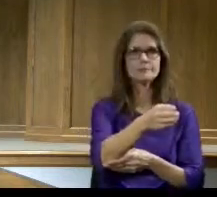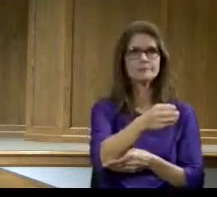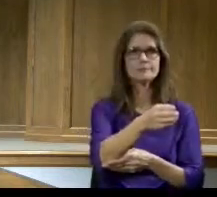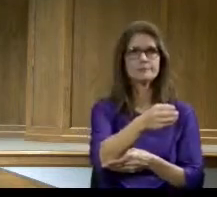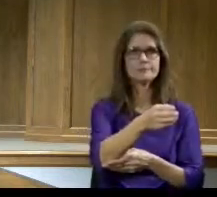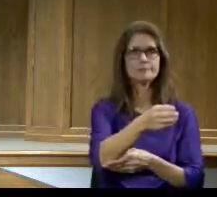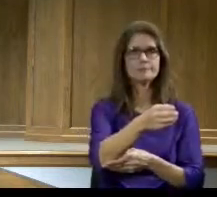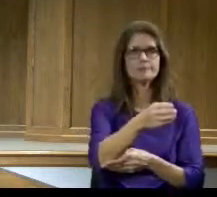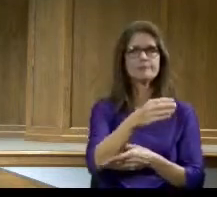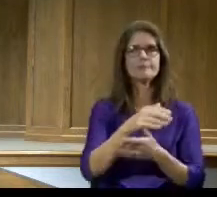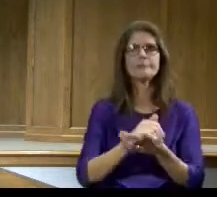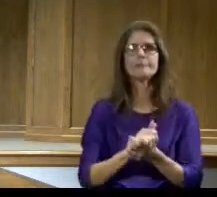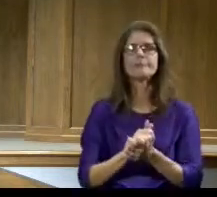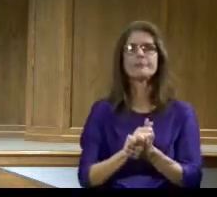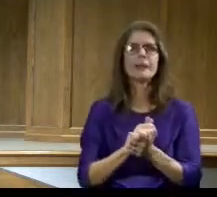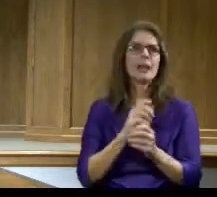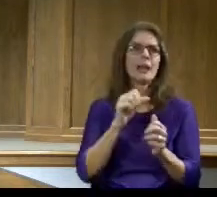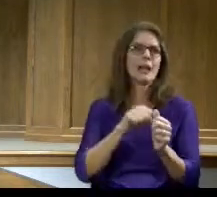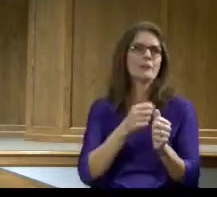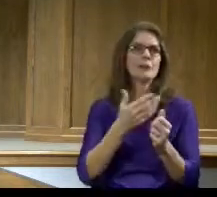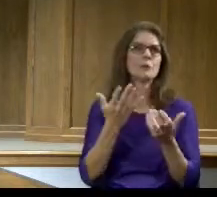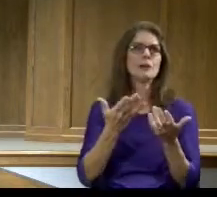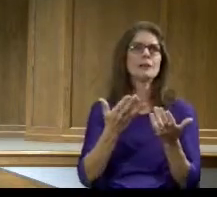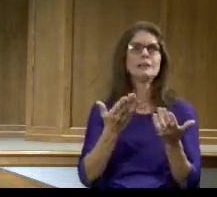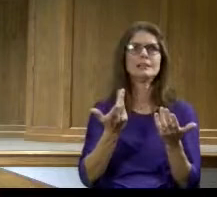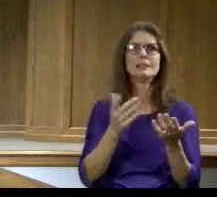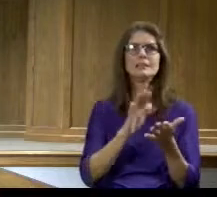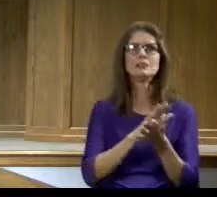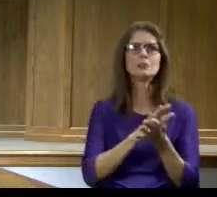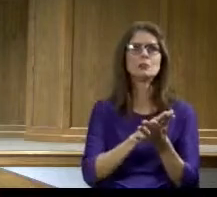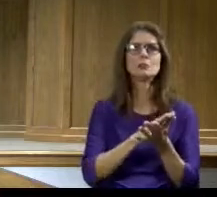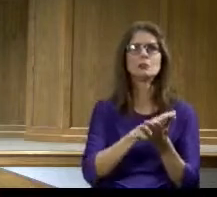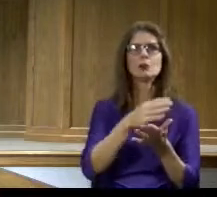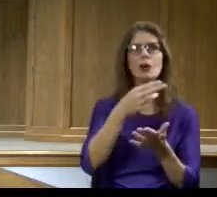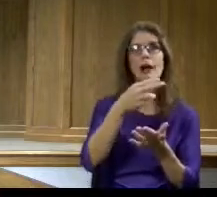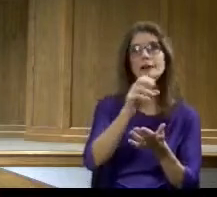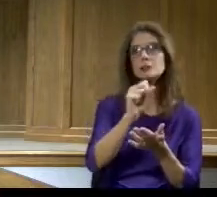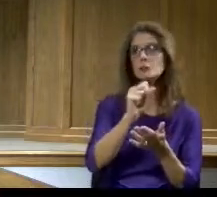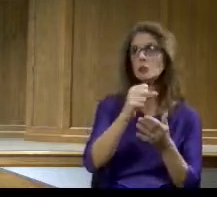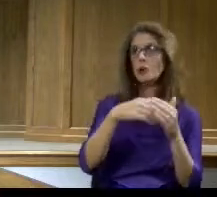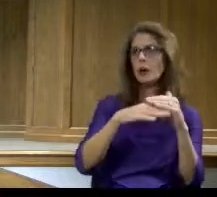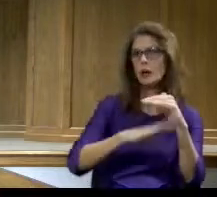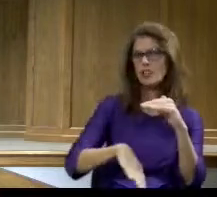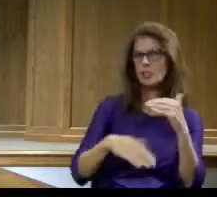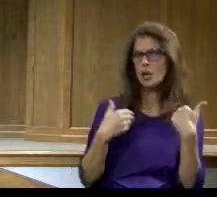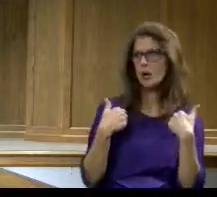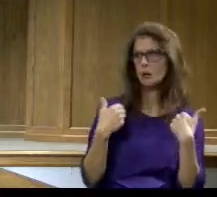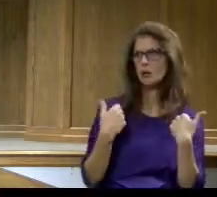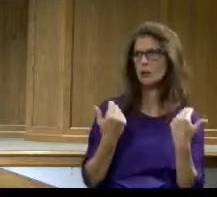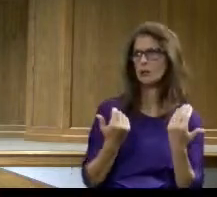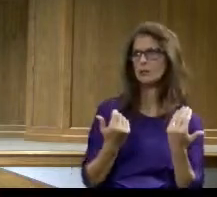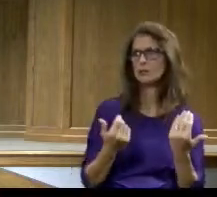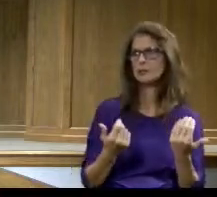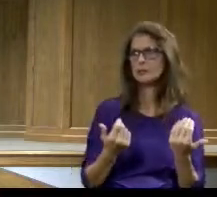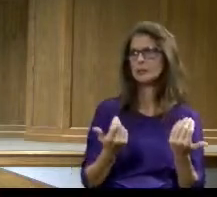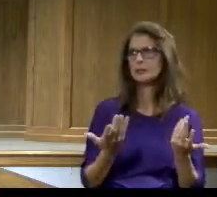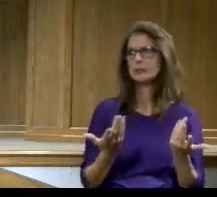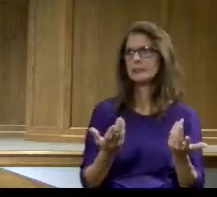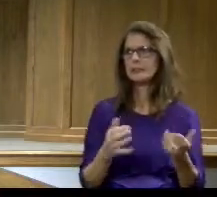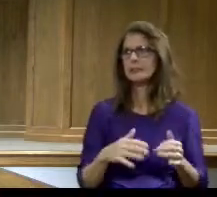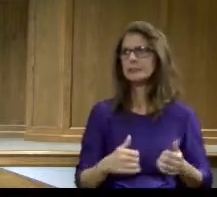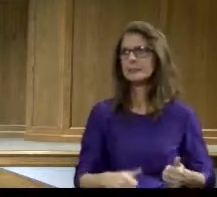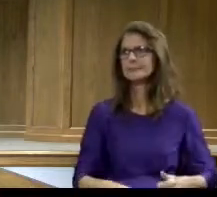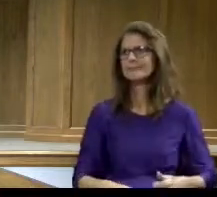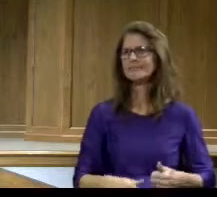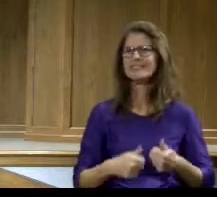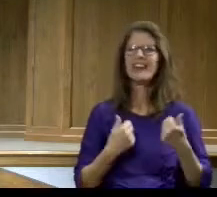Everybody who's in high school or younger, life is not where you're born and then it's up to you to